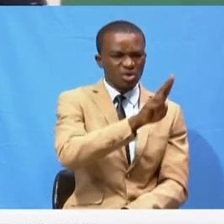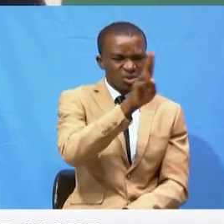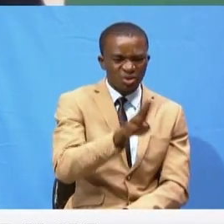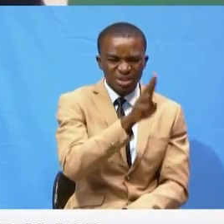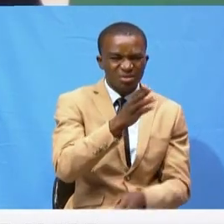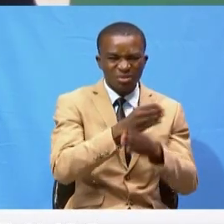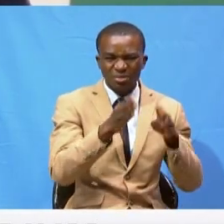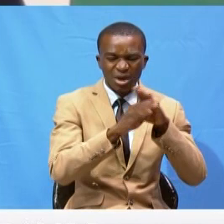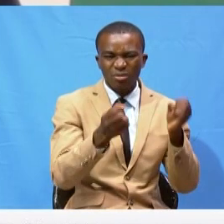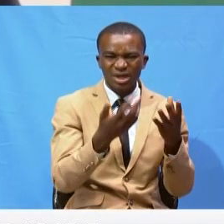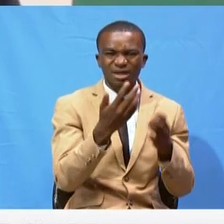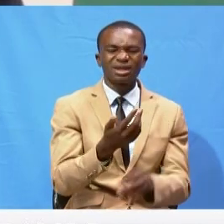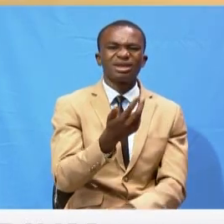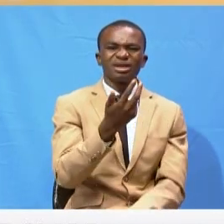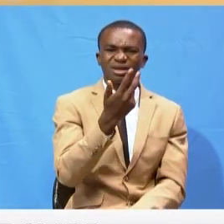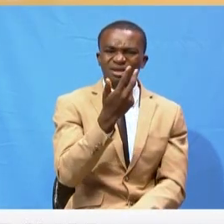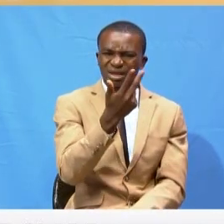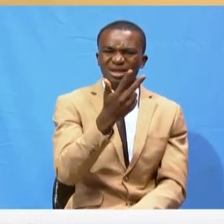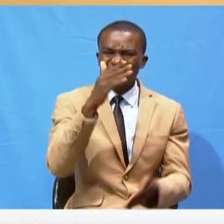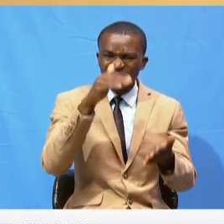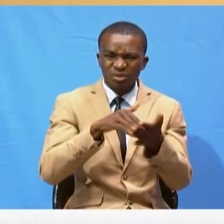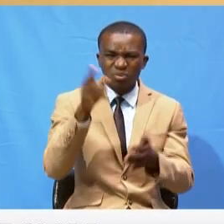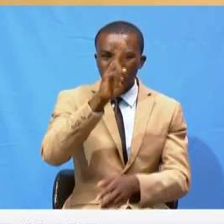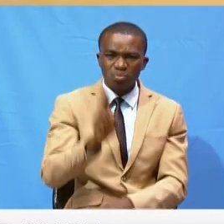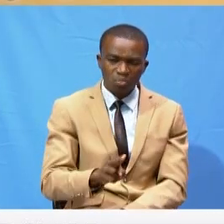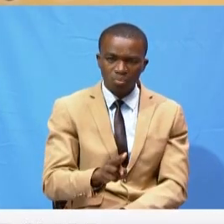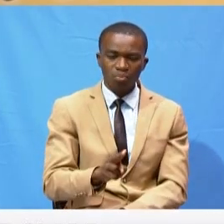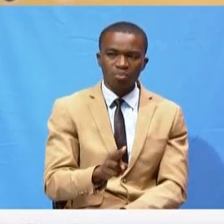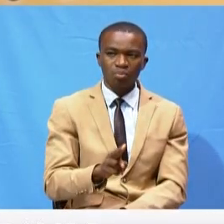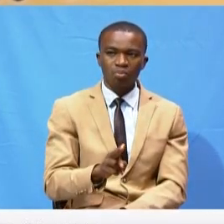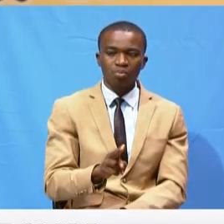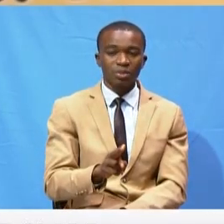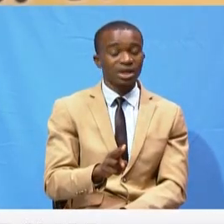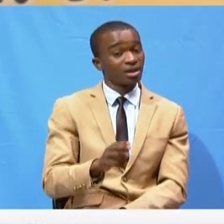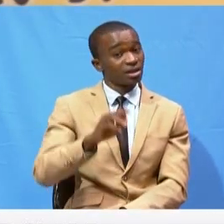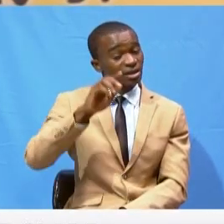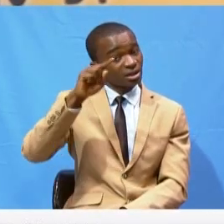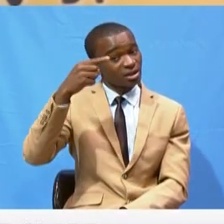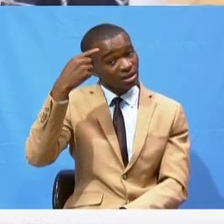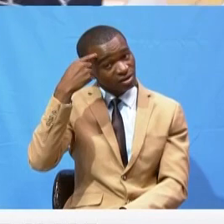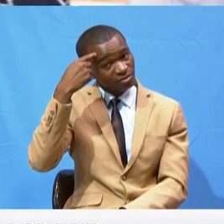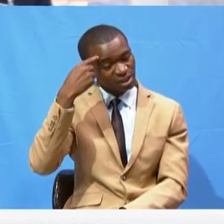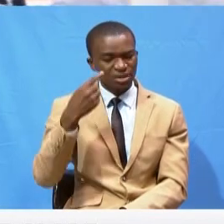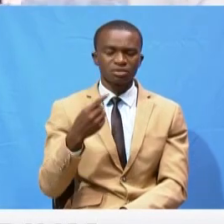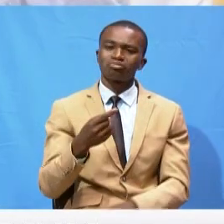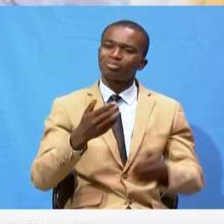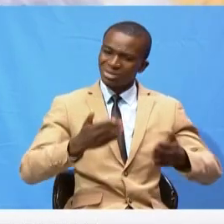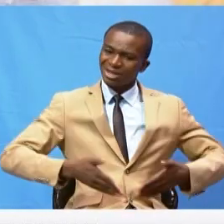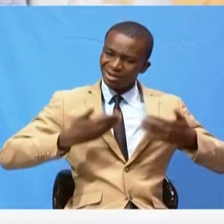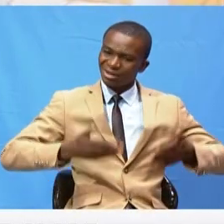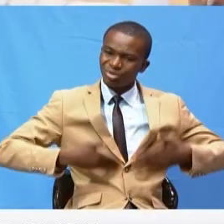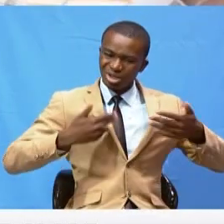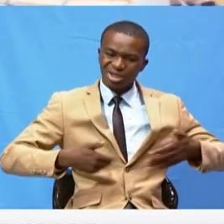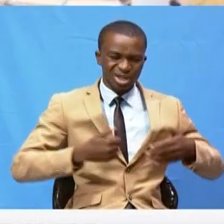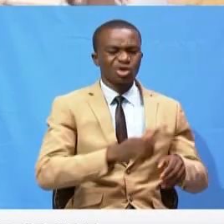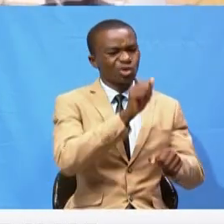$300,000, was commissioned on 23rd September 2023. The Government Assurances Committee has expressed satisfaction with the scope of